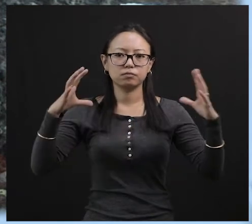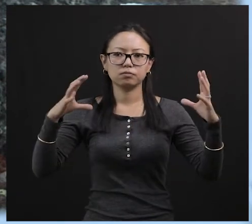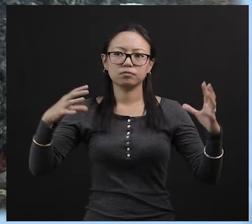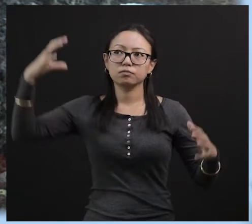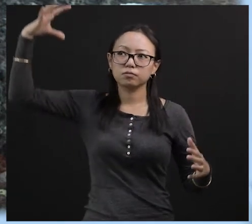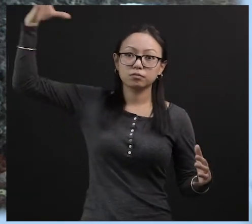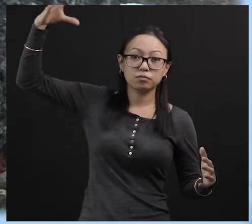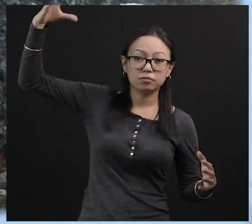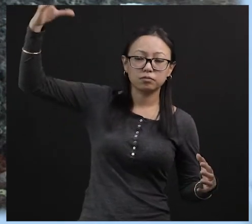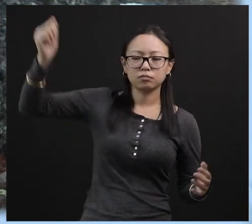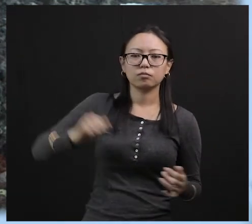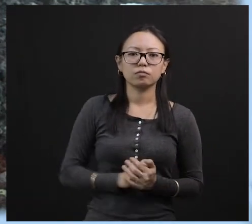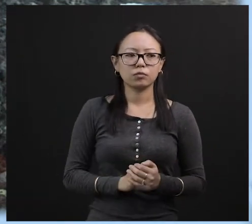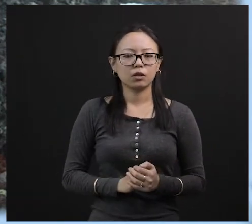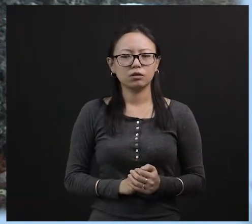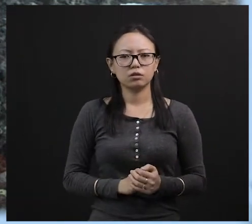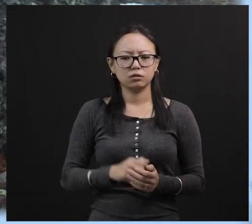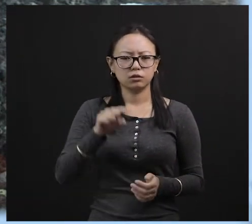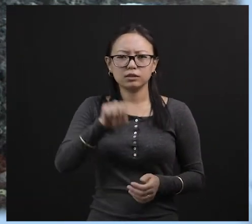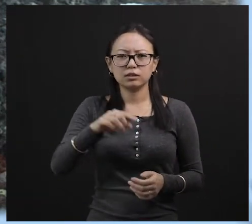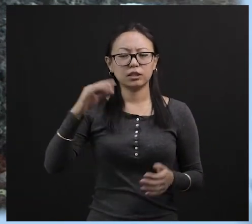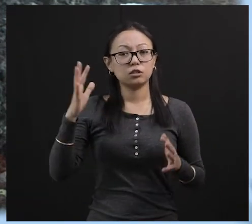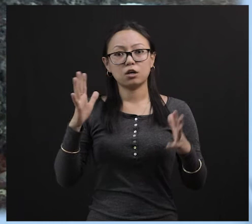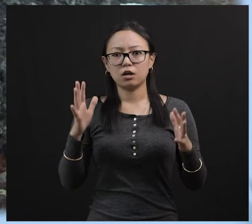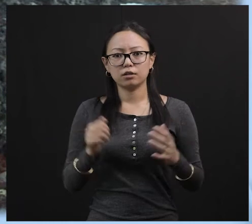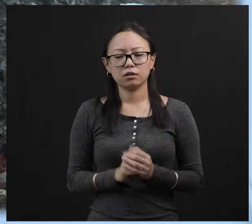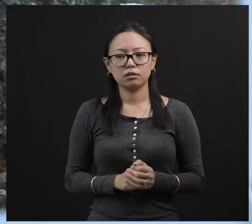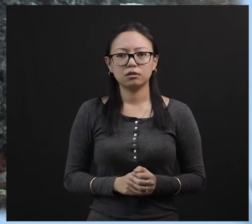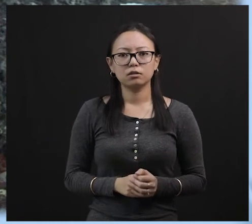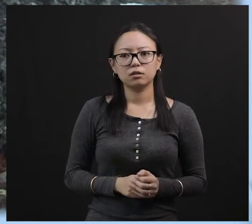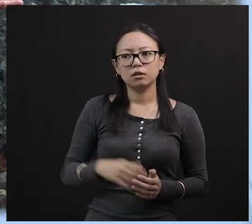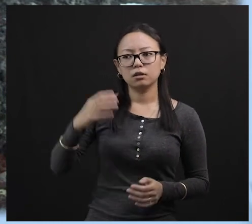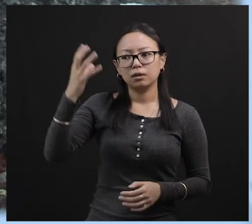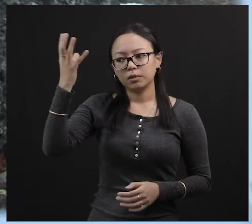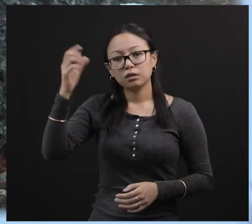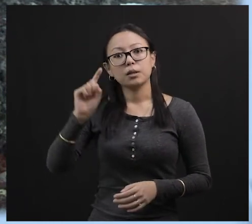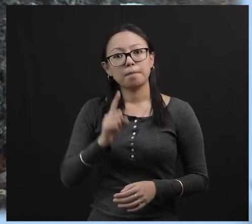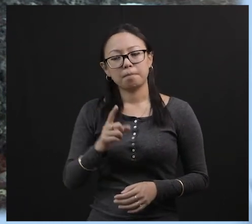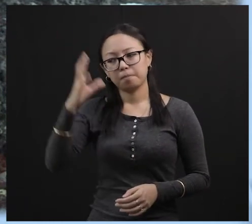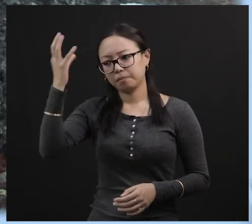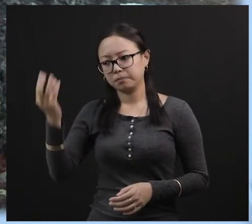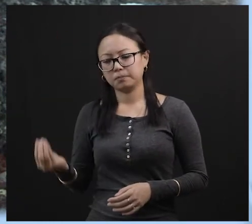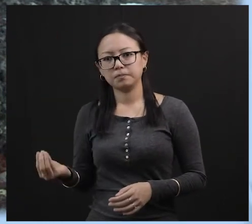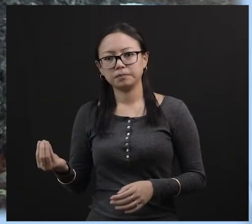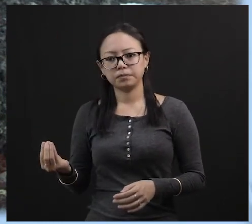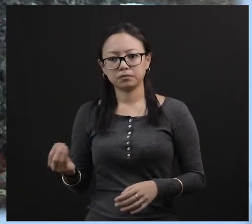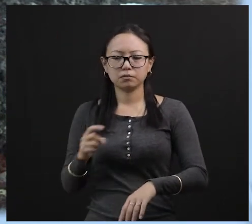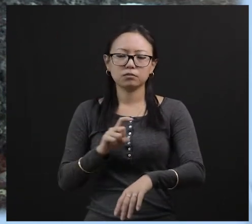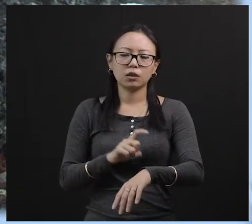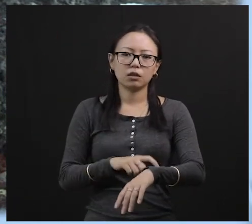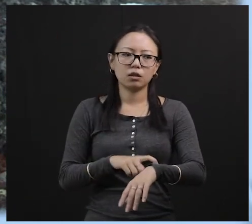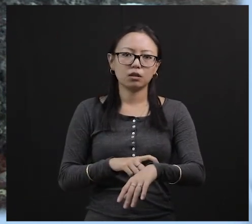down. Tanta. Okay, during the day, the rock becomes korom. During the night,